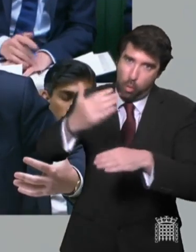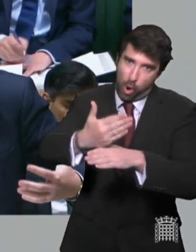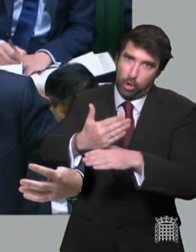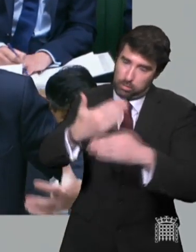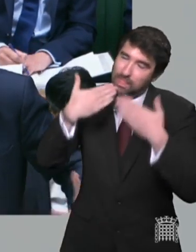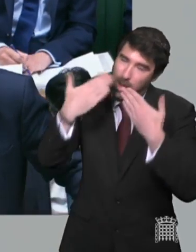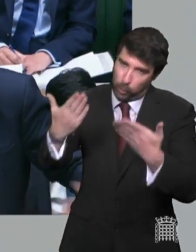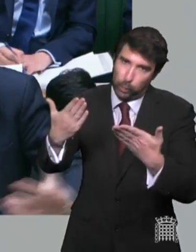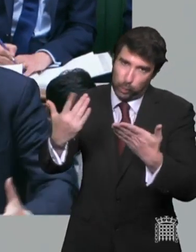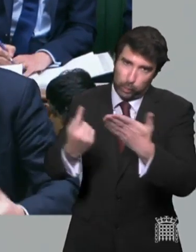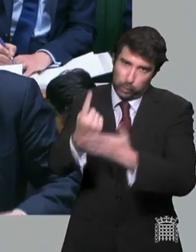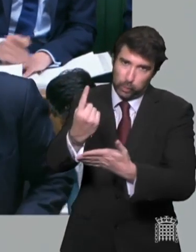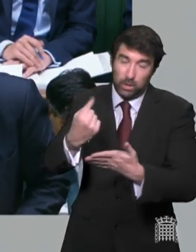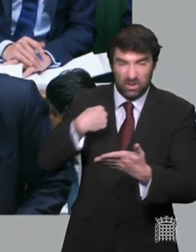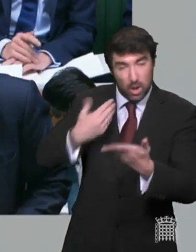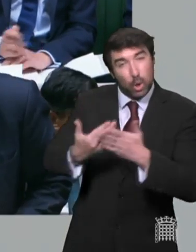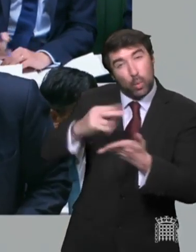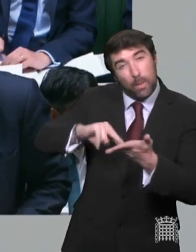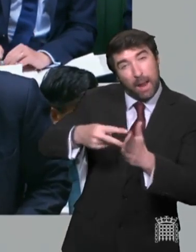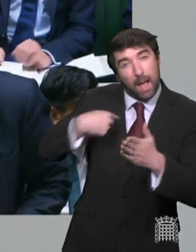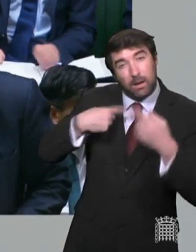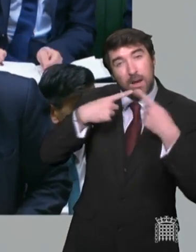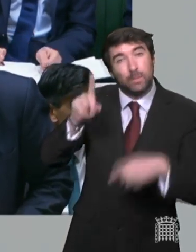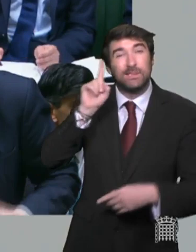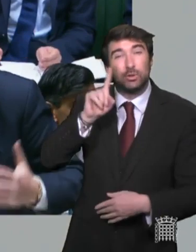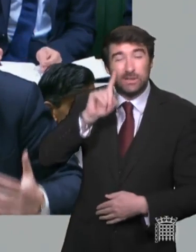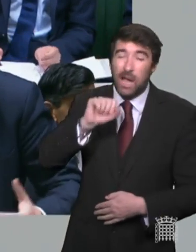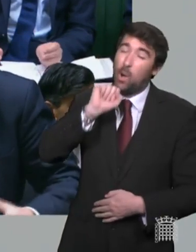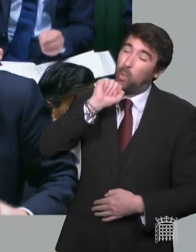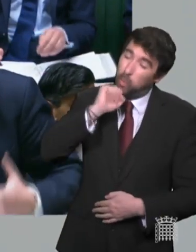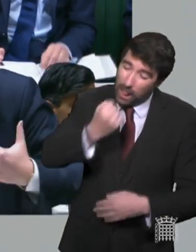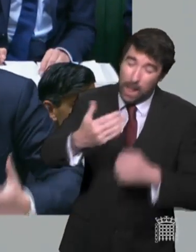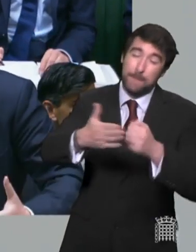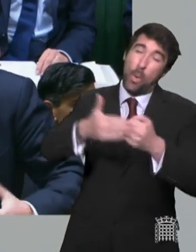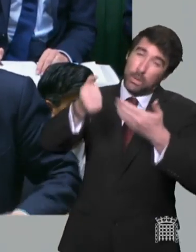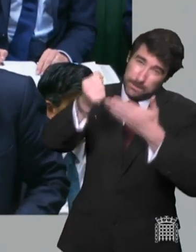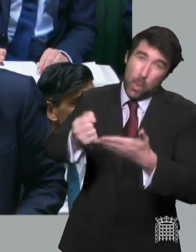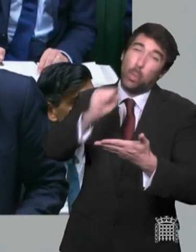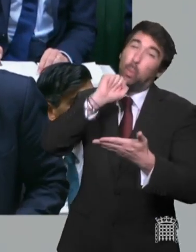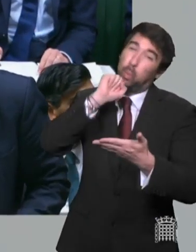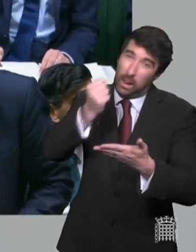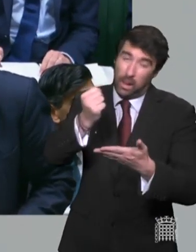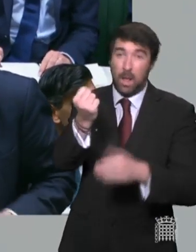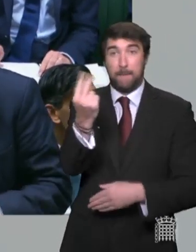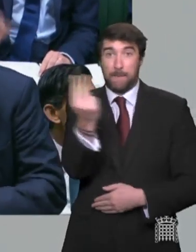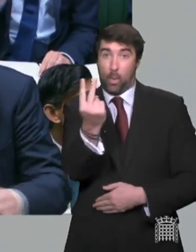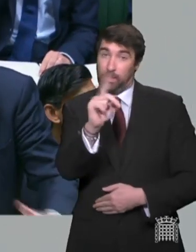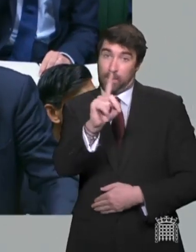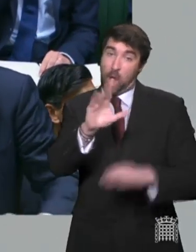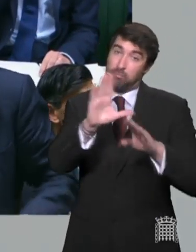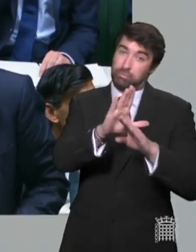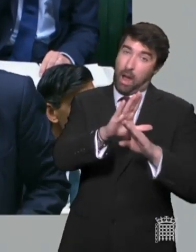course, mean that there will be a huge injection of support, both from the private sector and from the government, into